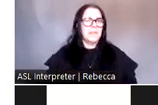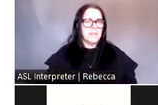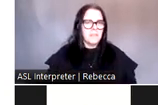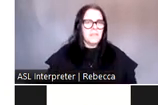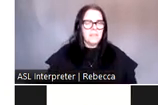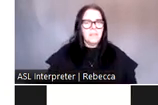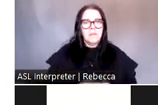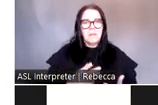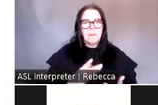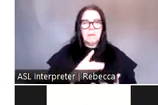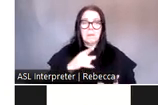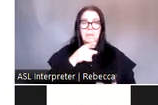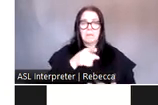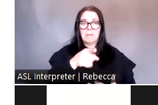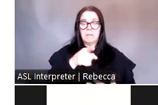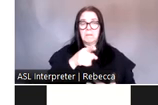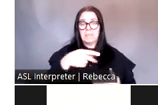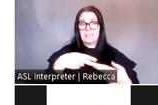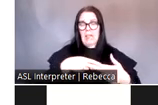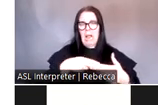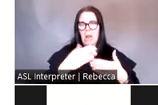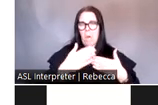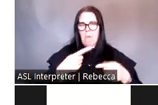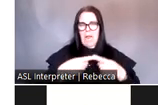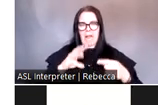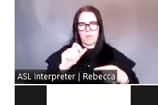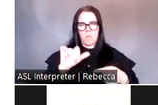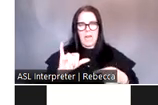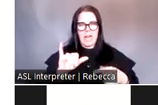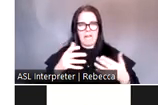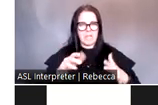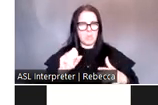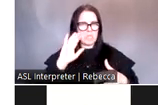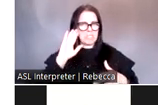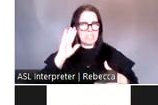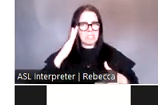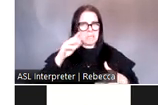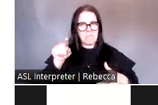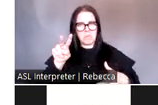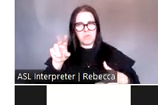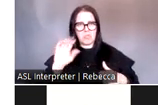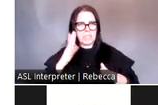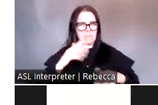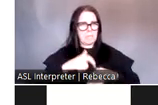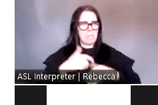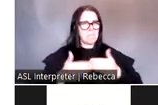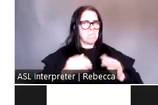And we're almost halfway through this in terms of the slides. So that I think our timing is going well today.